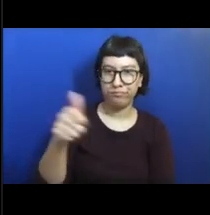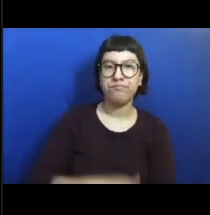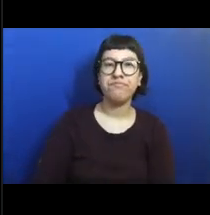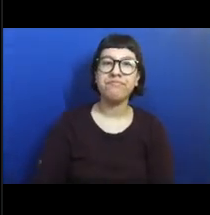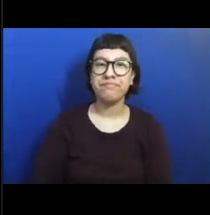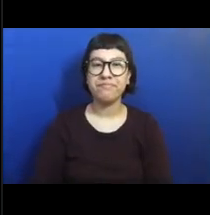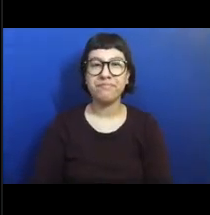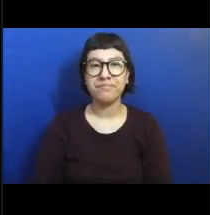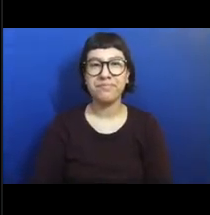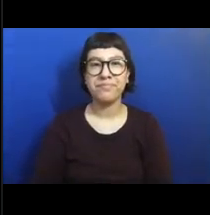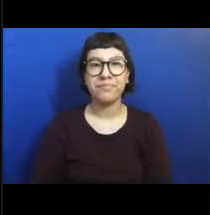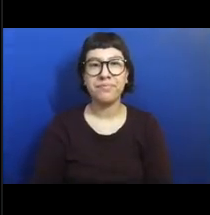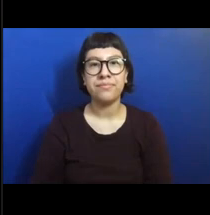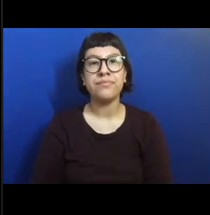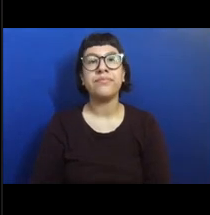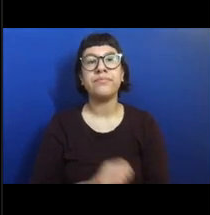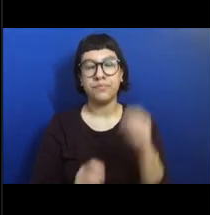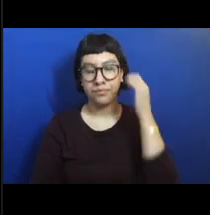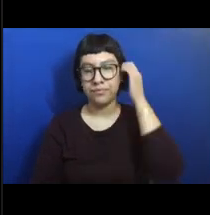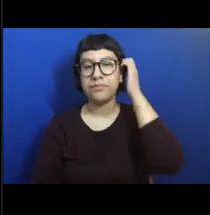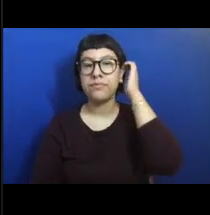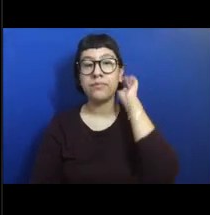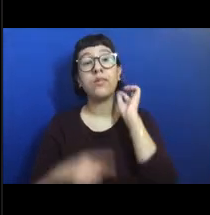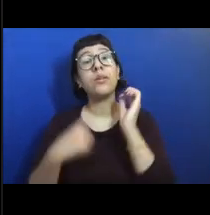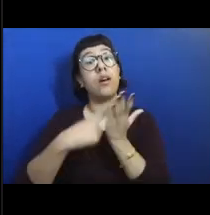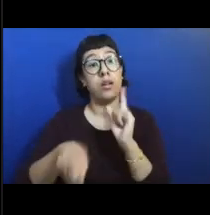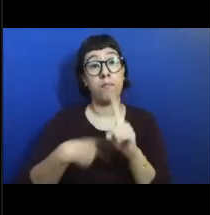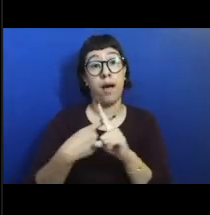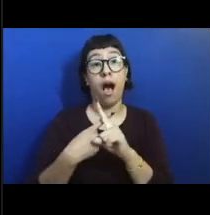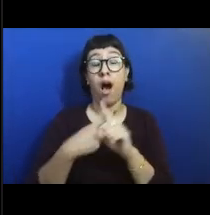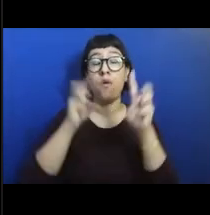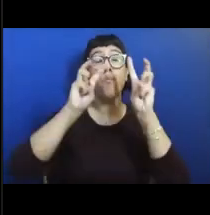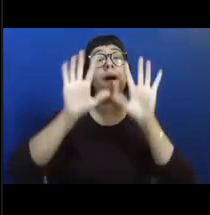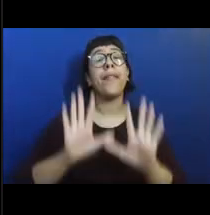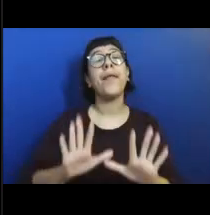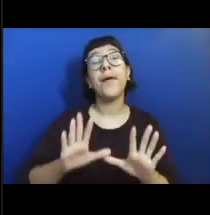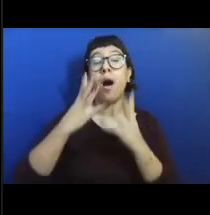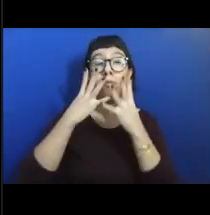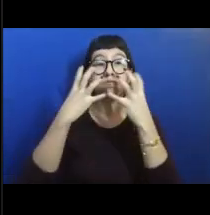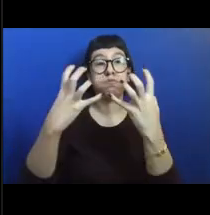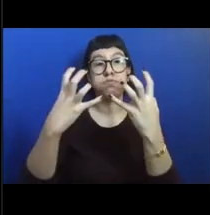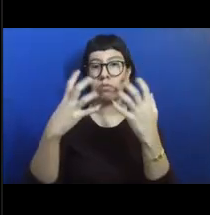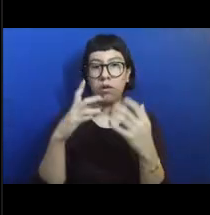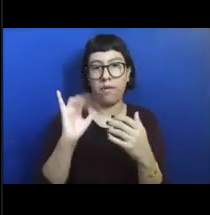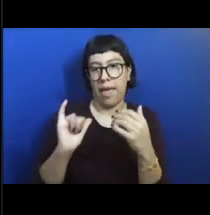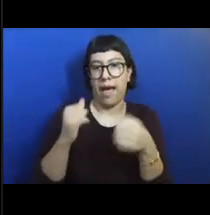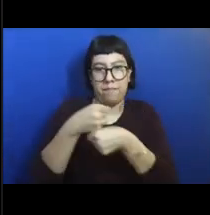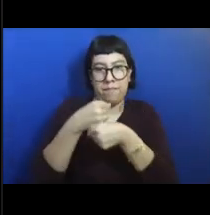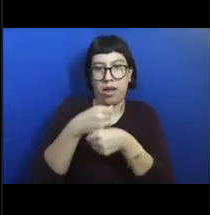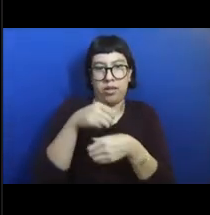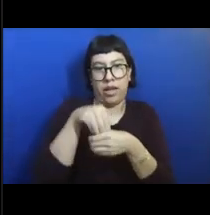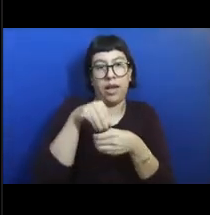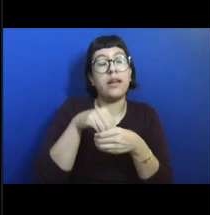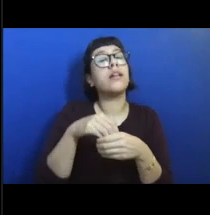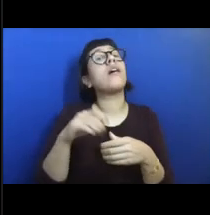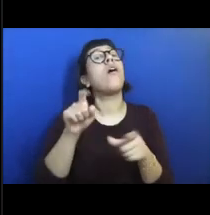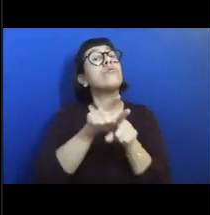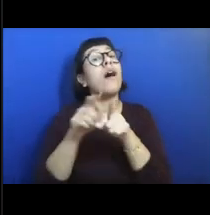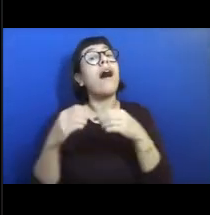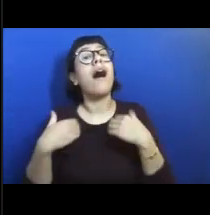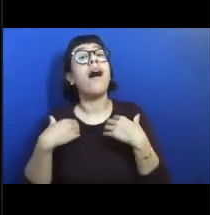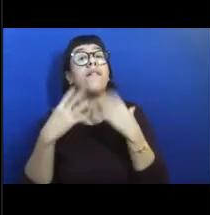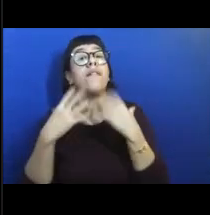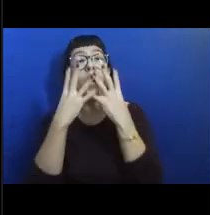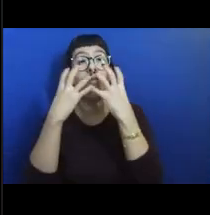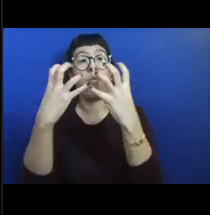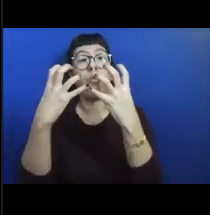So we talked about the weather balloon and what it's kind of made up of. And there's a special, we call it a balloon shelter. And so this is a